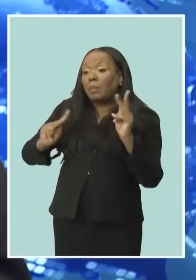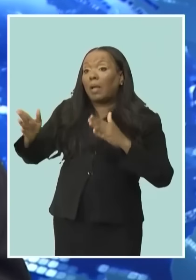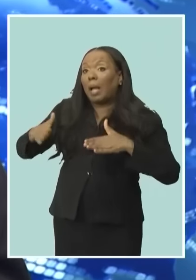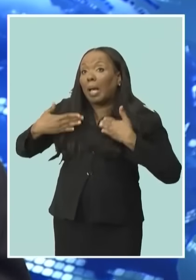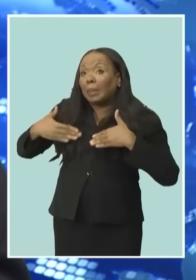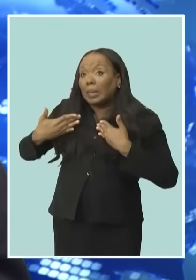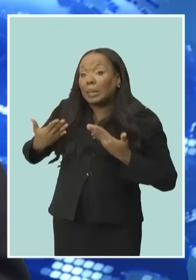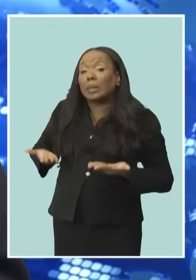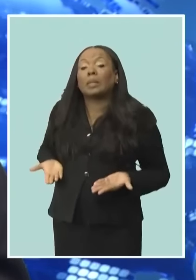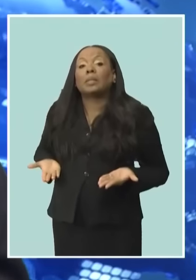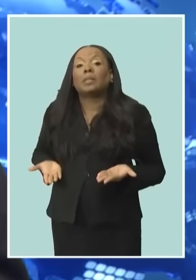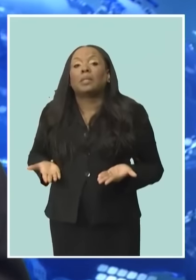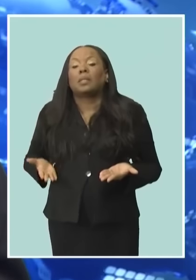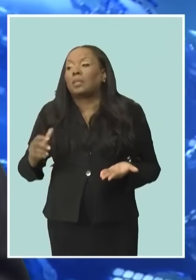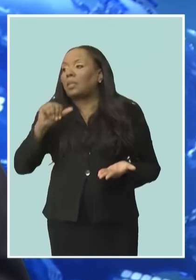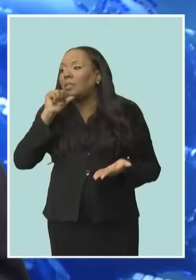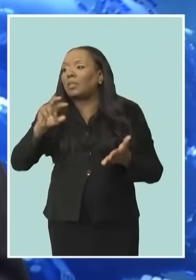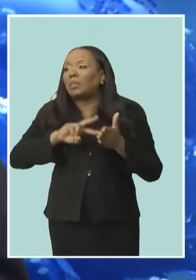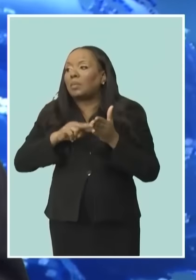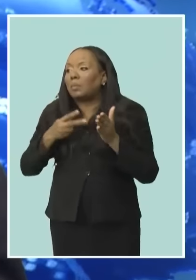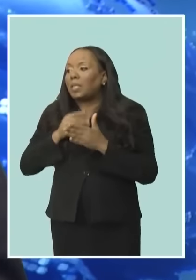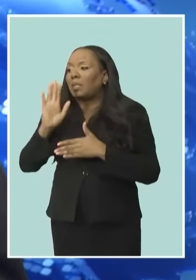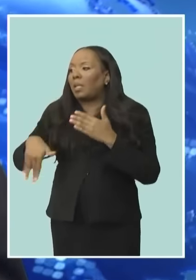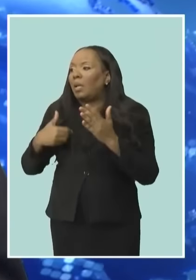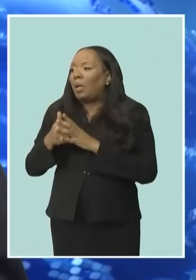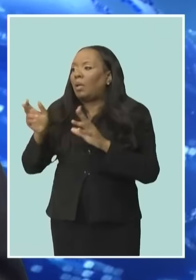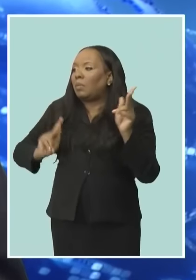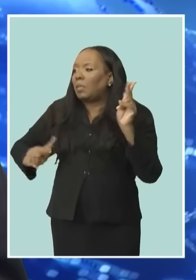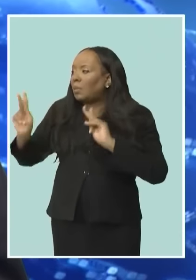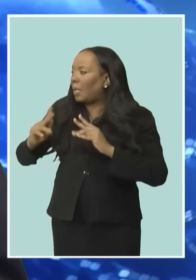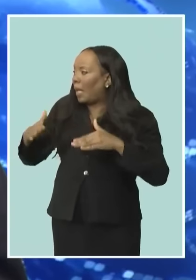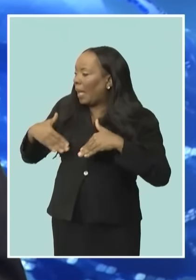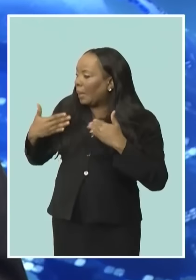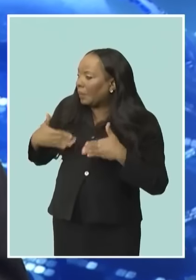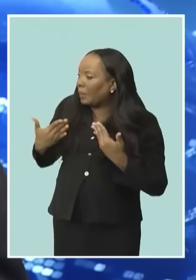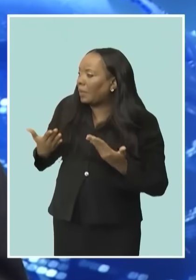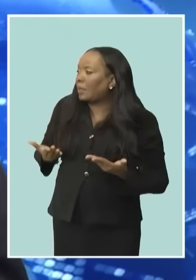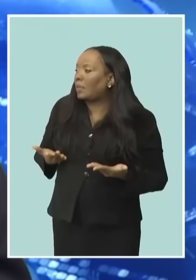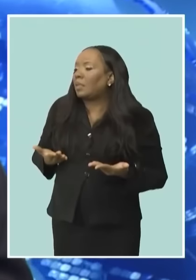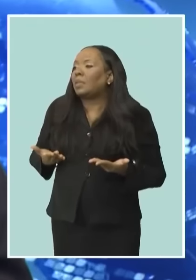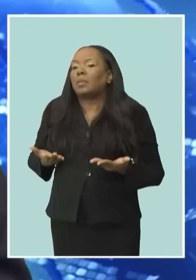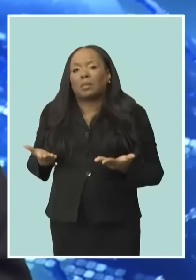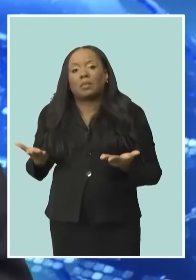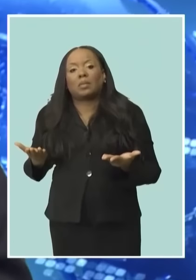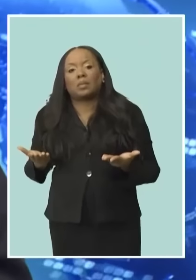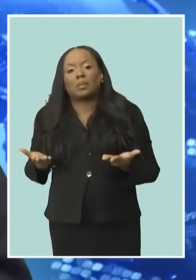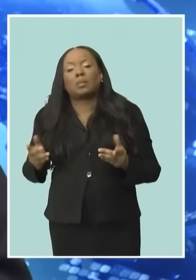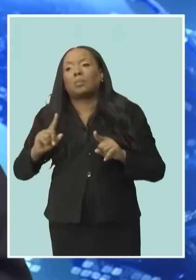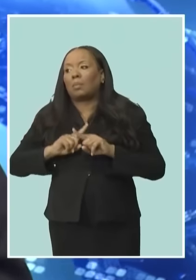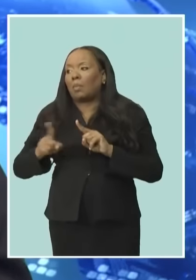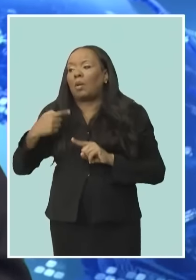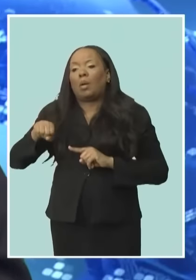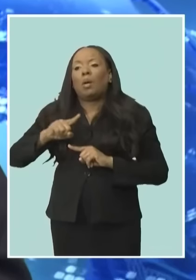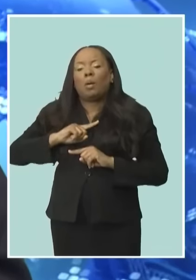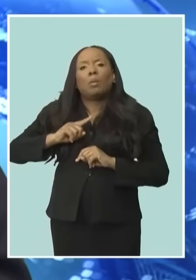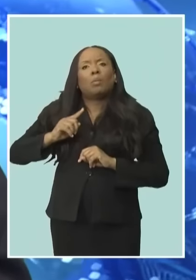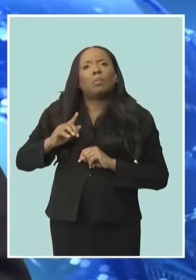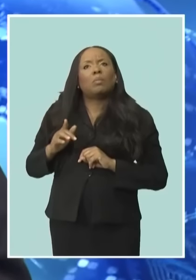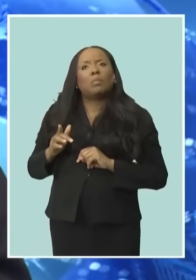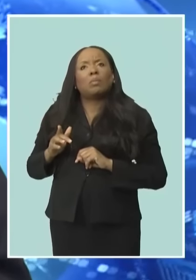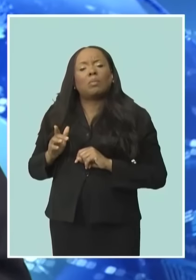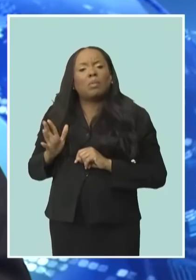inclination is that it does not necessarily mean that people are all happy, but certainly this is the perception that has been put forward by the Democratic Labour Party, and I